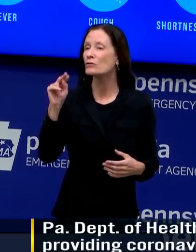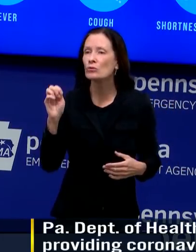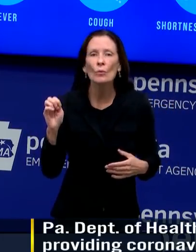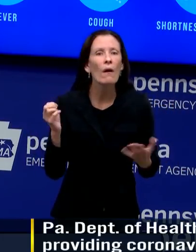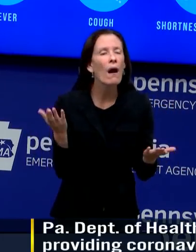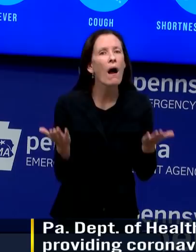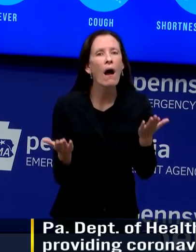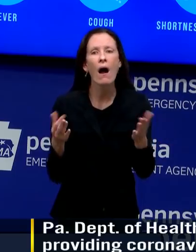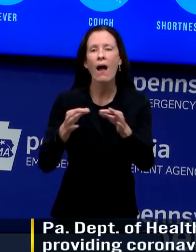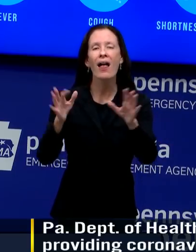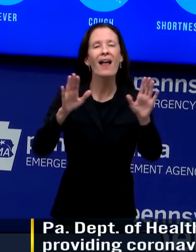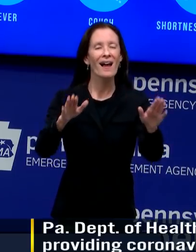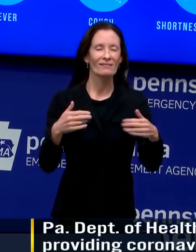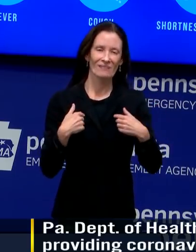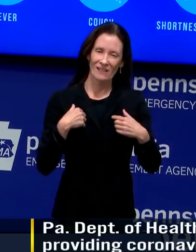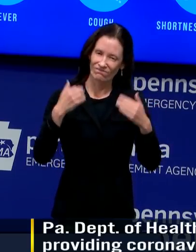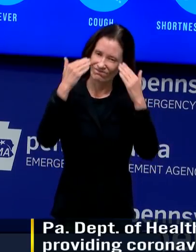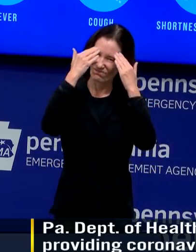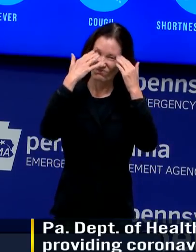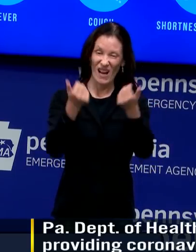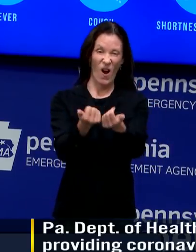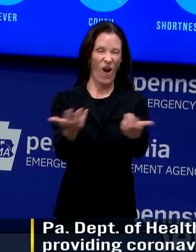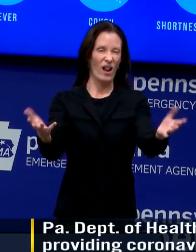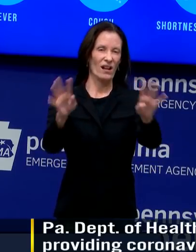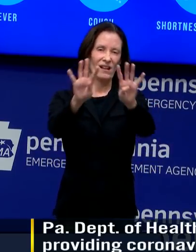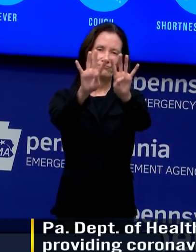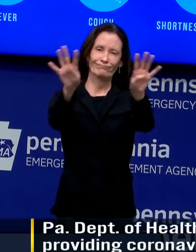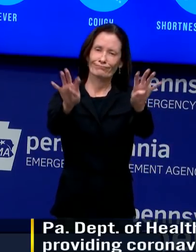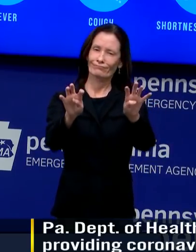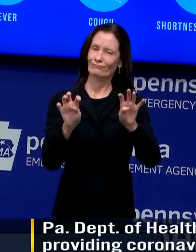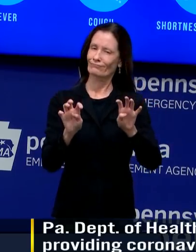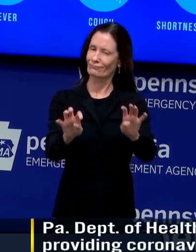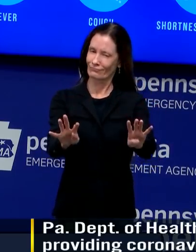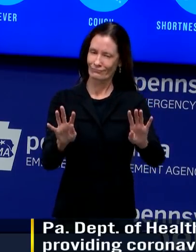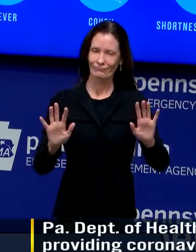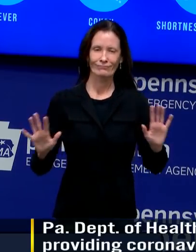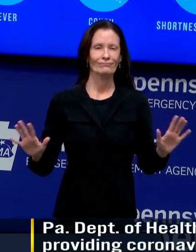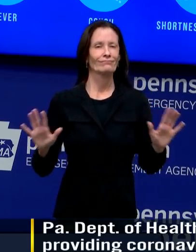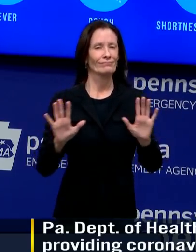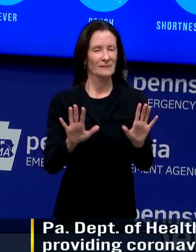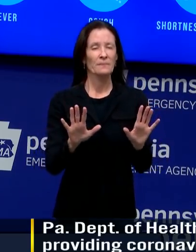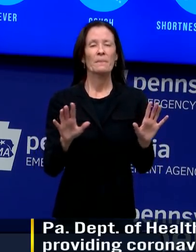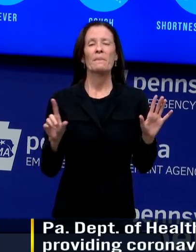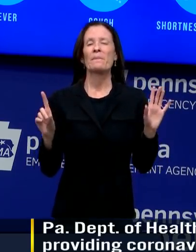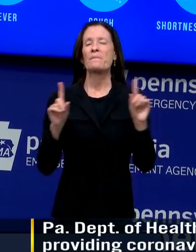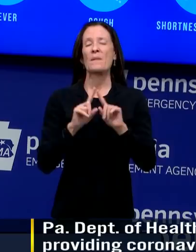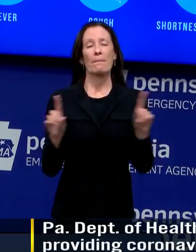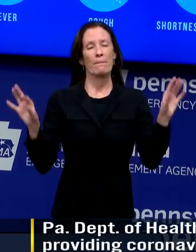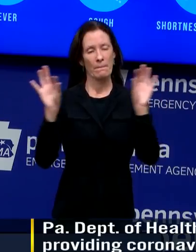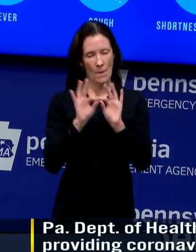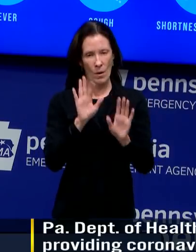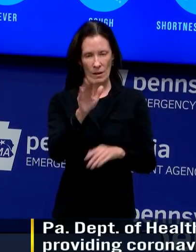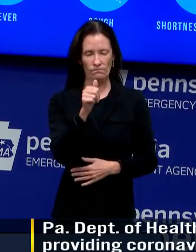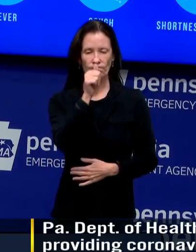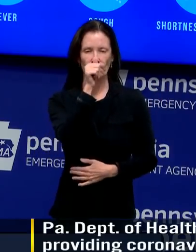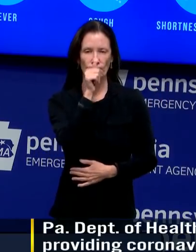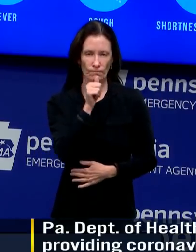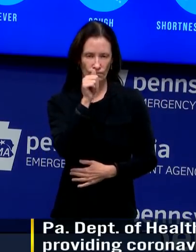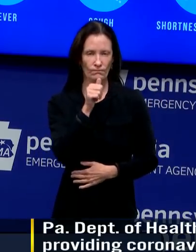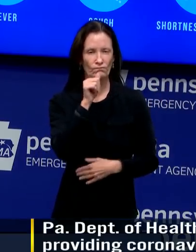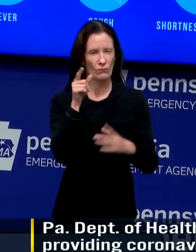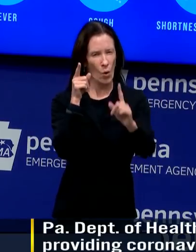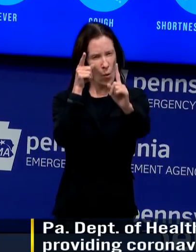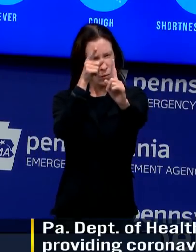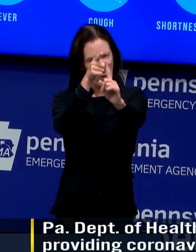to look forward to really helps. So right now, I'm attempting to provide as much certainty as I can, even though the